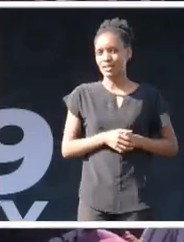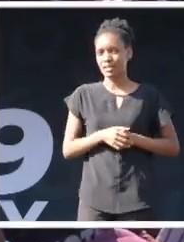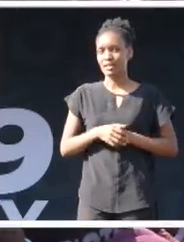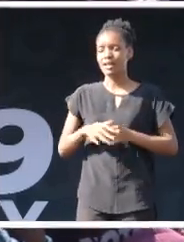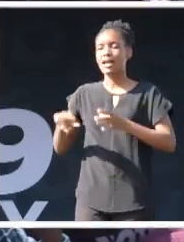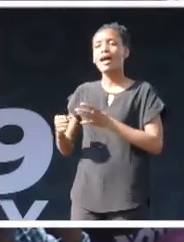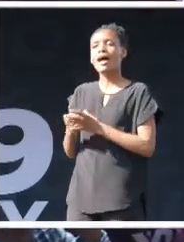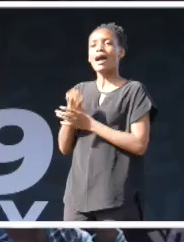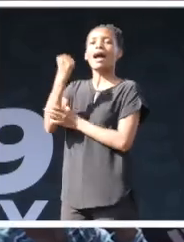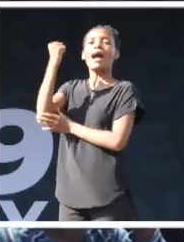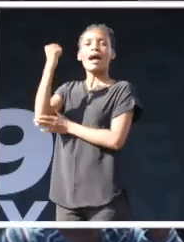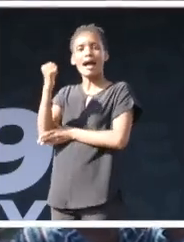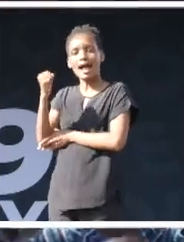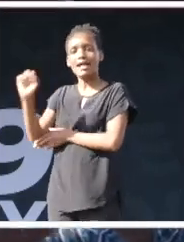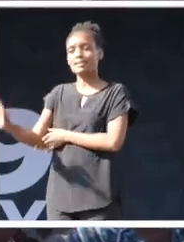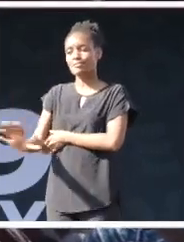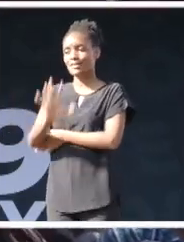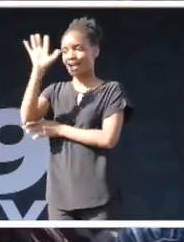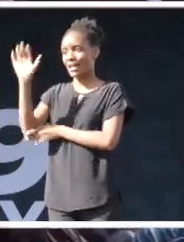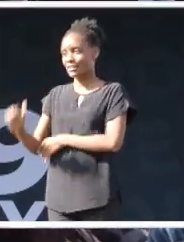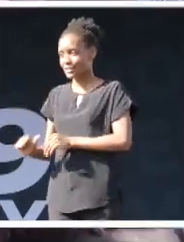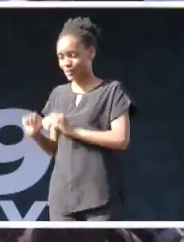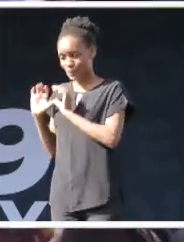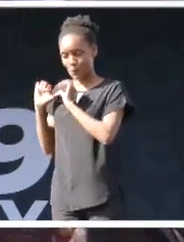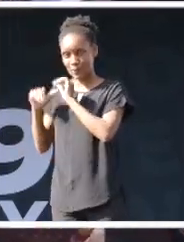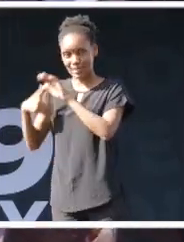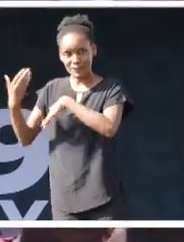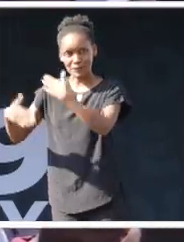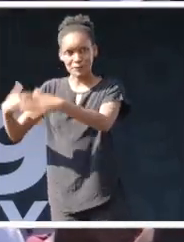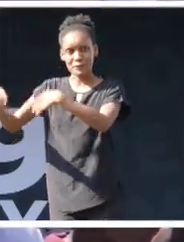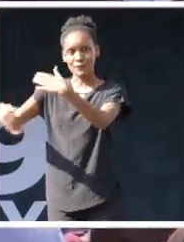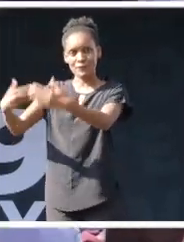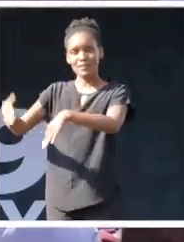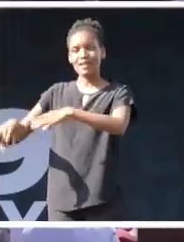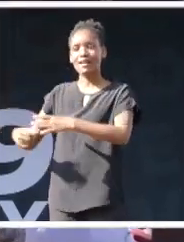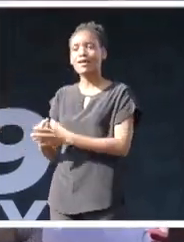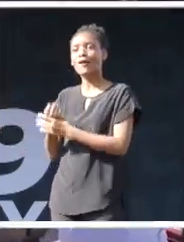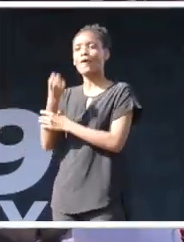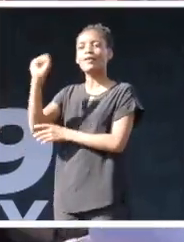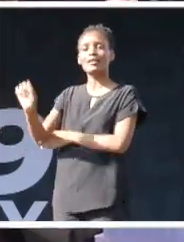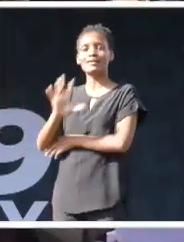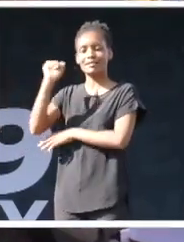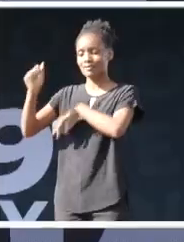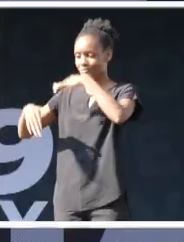RISE Mzansi, long live. Long live RISE Mzansi, long live.